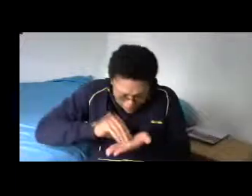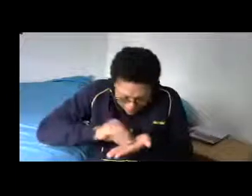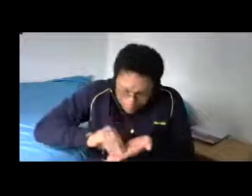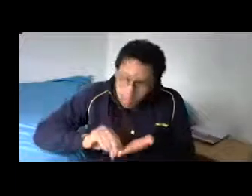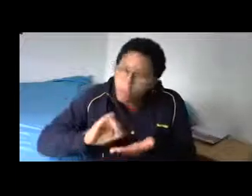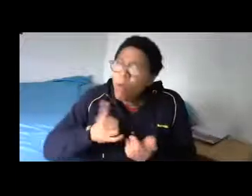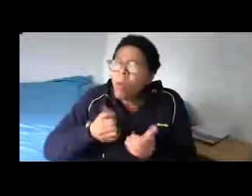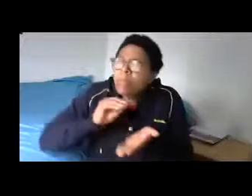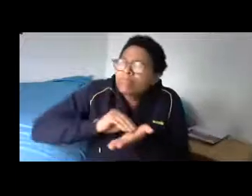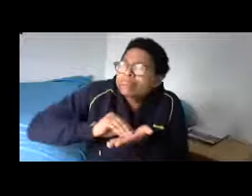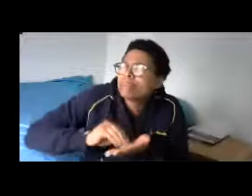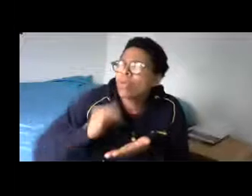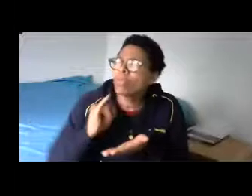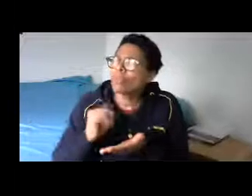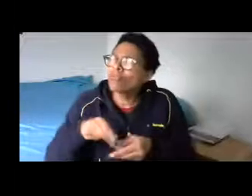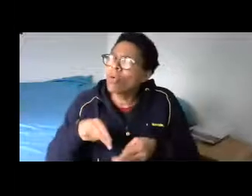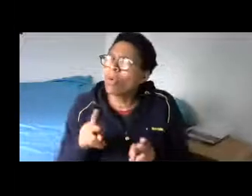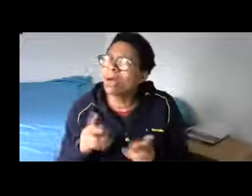and then they have